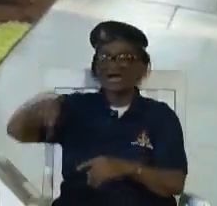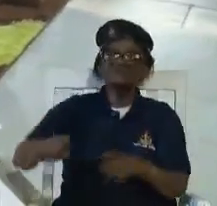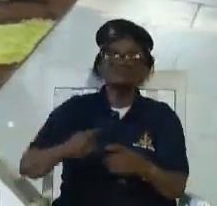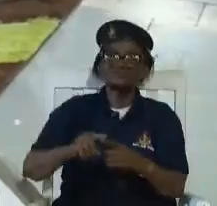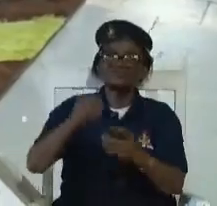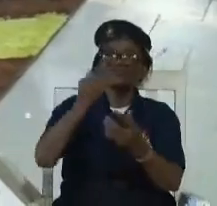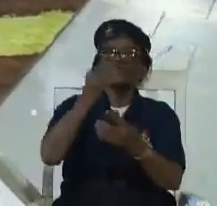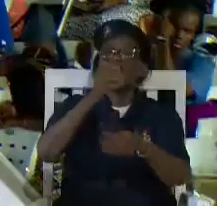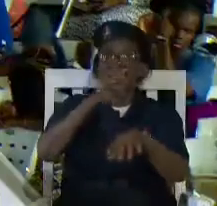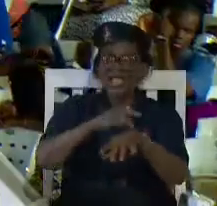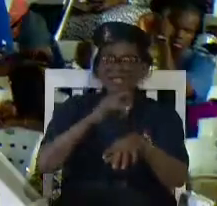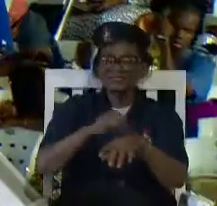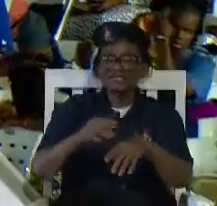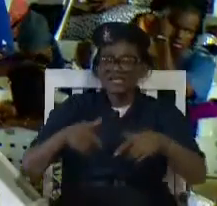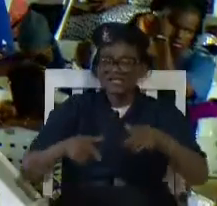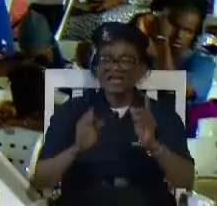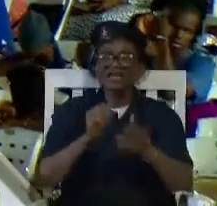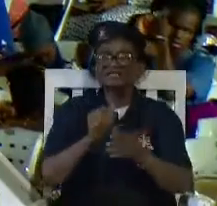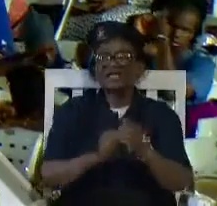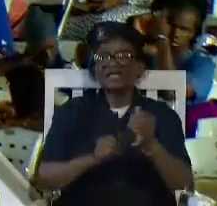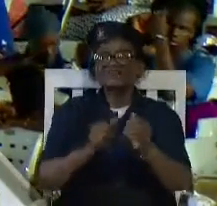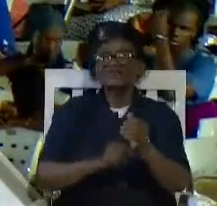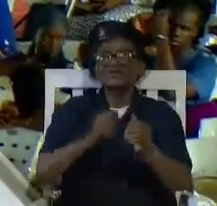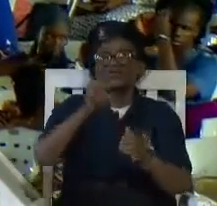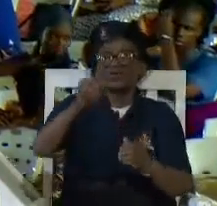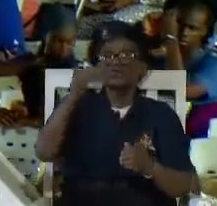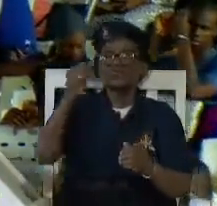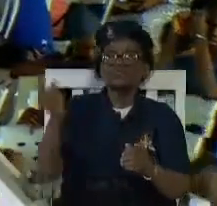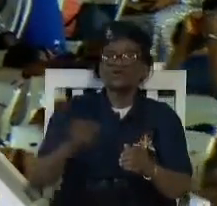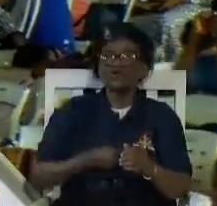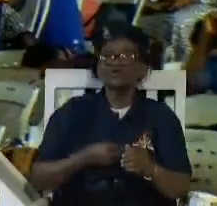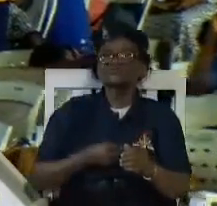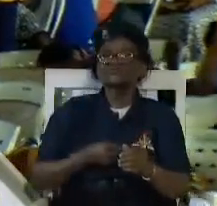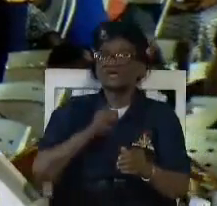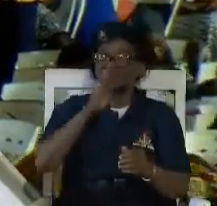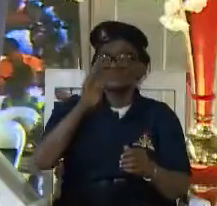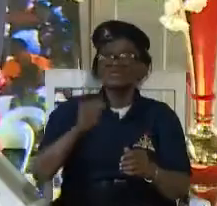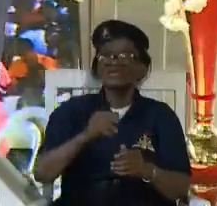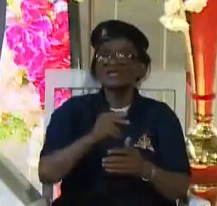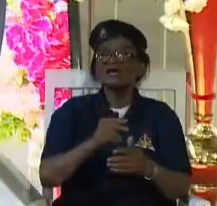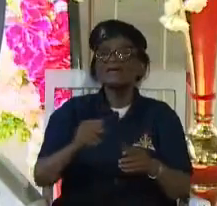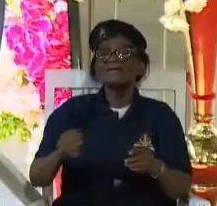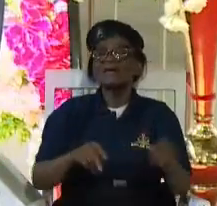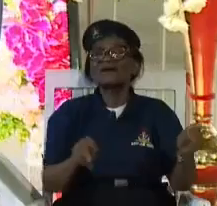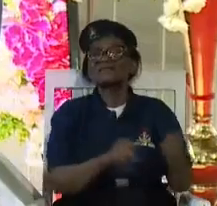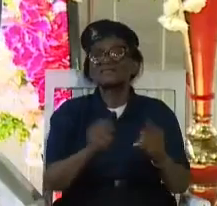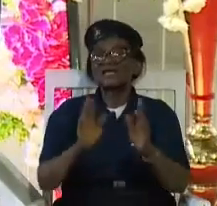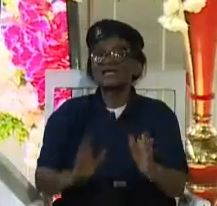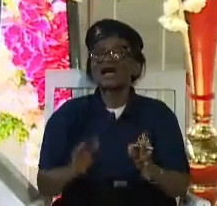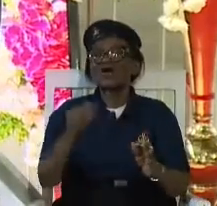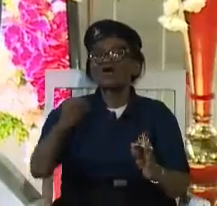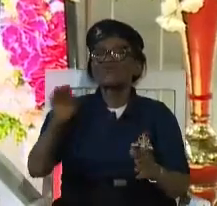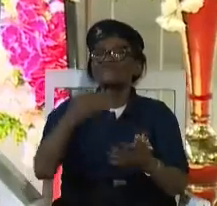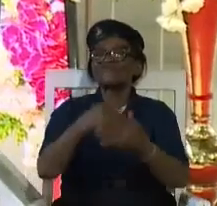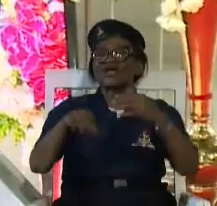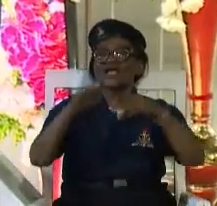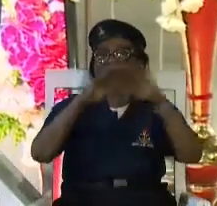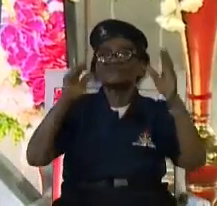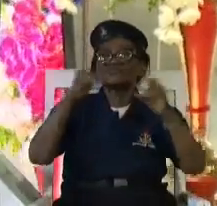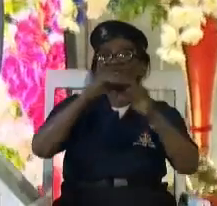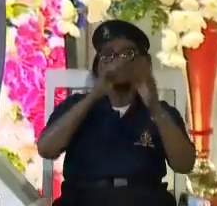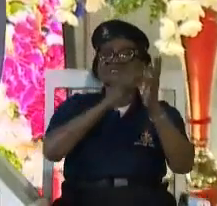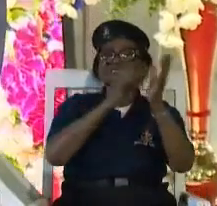And let every one of us here be a partaker of heaven. In Jesus' mighty name, we